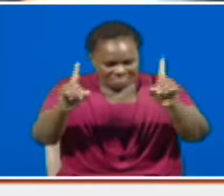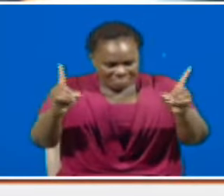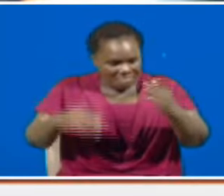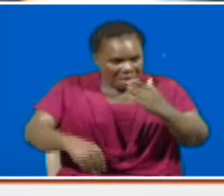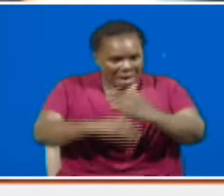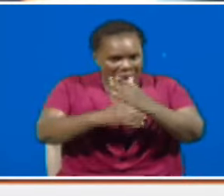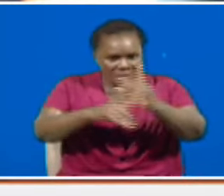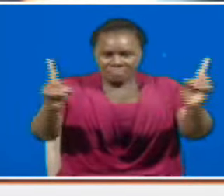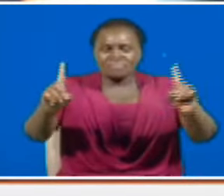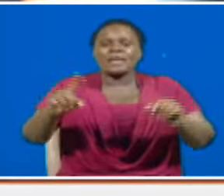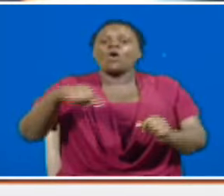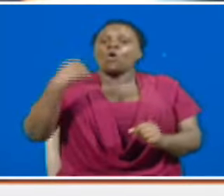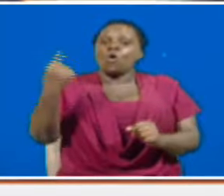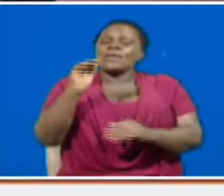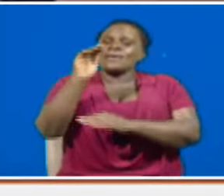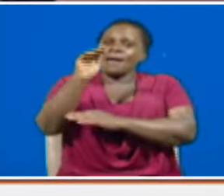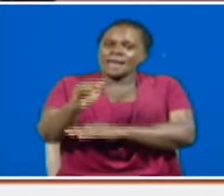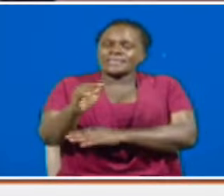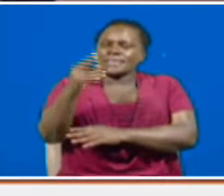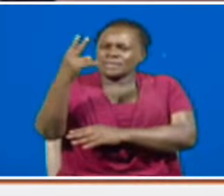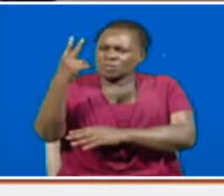kuongeza. We are only asking